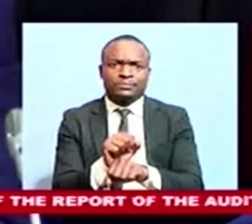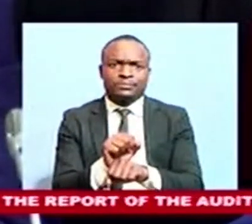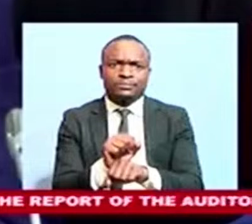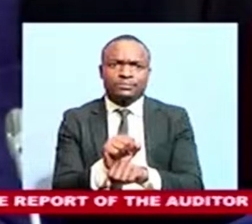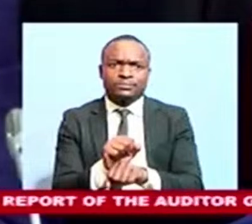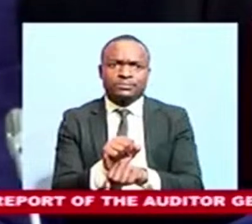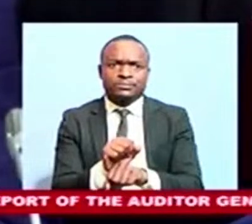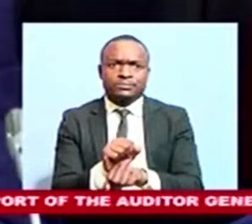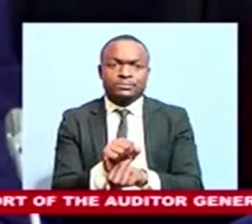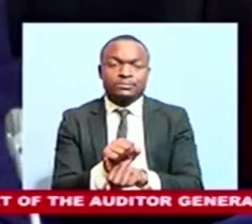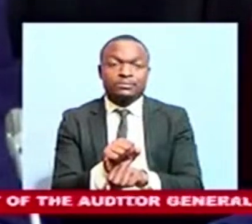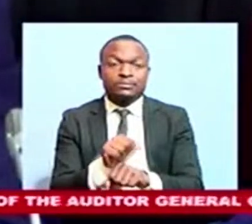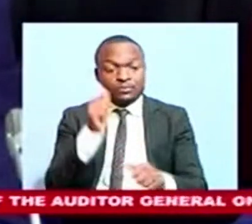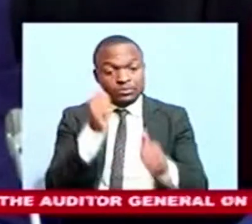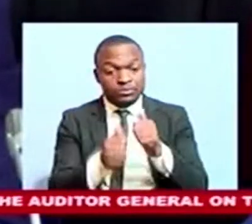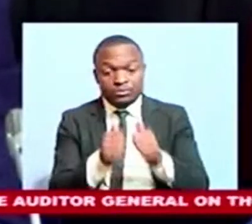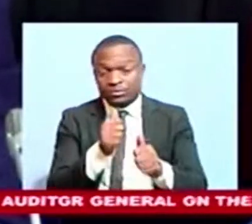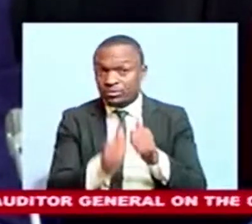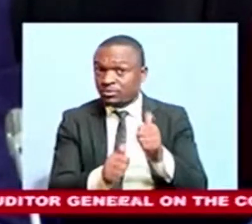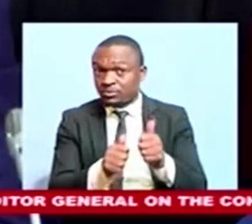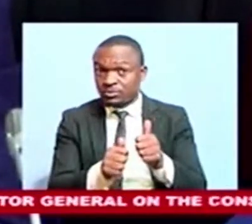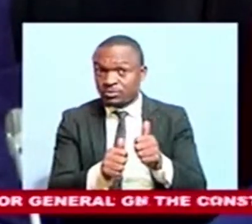was involving roofing?